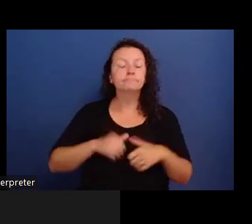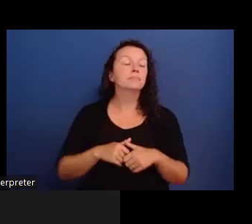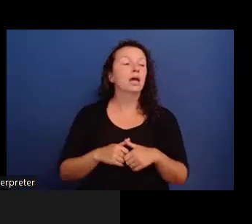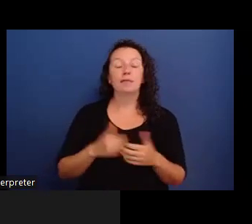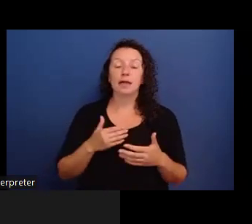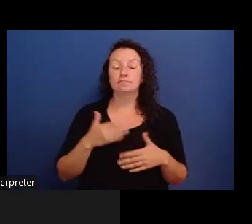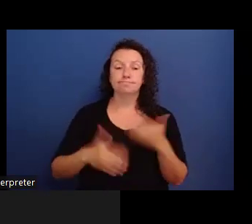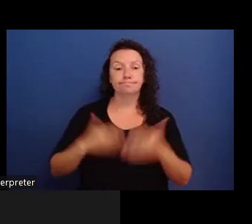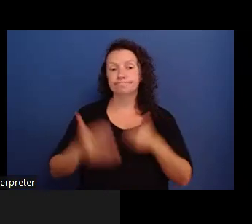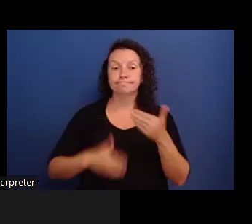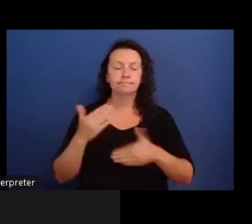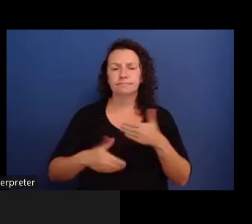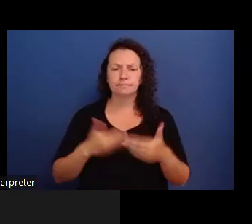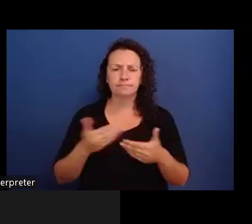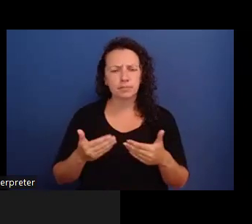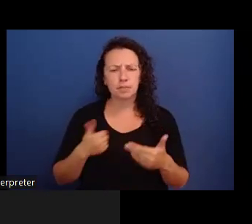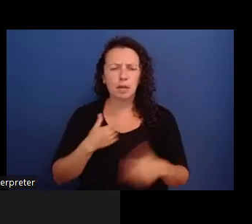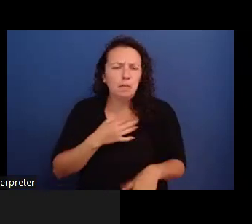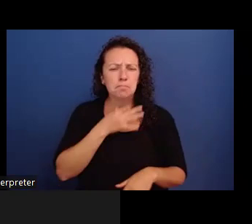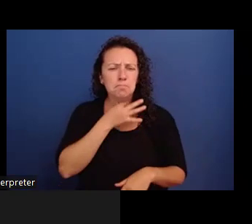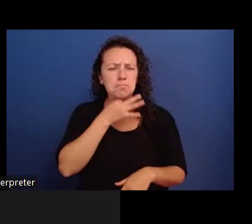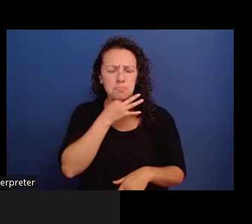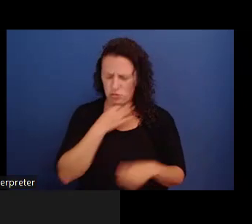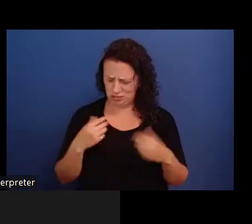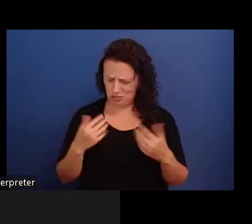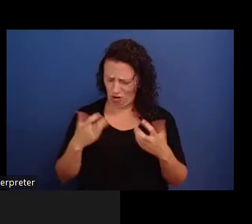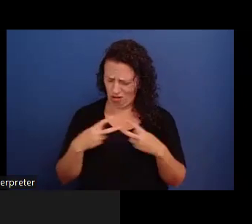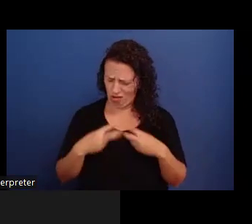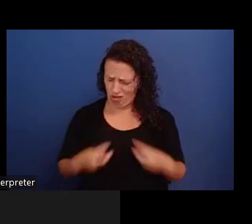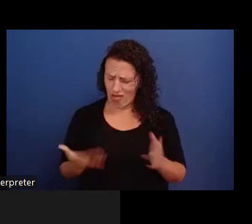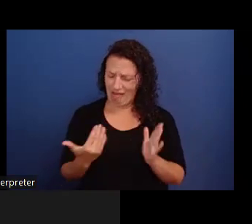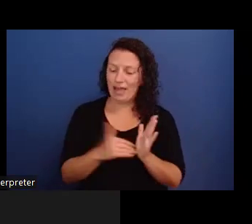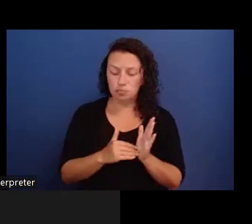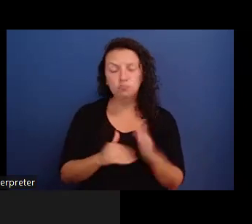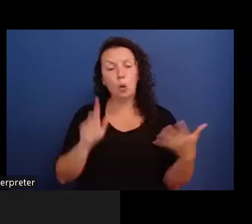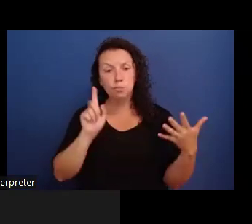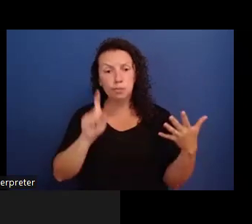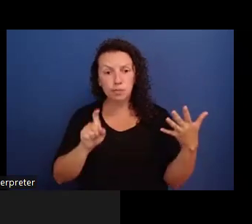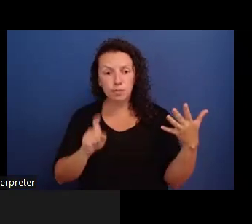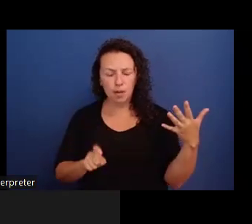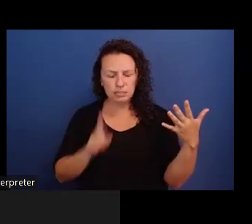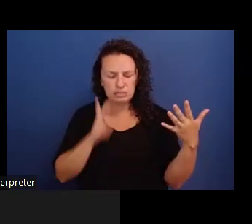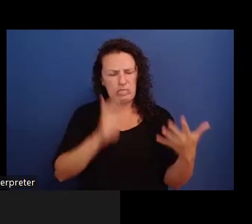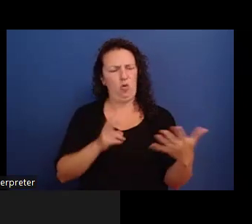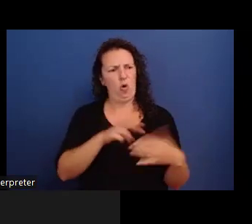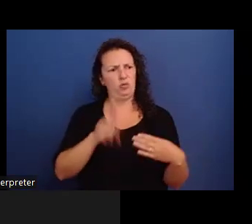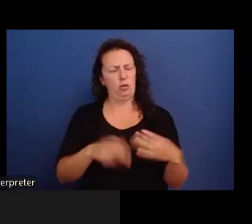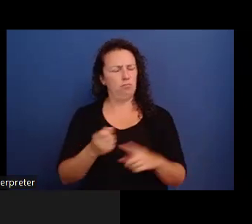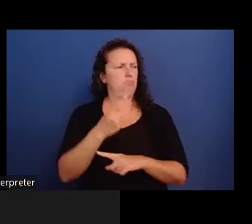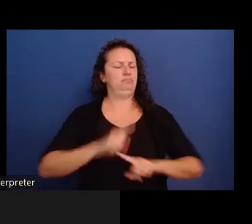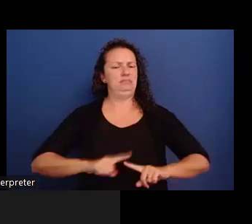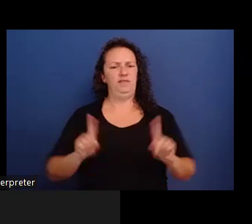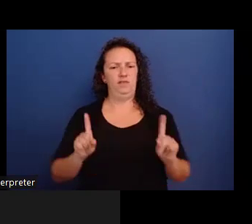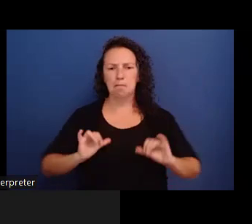on in life where you're like, I just want to check in again, and you take it again, and you can get a different type of results